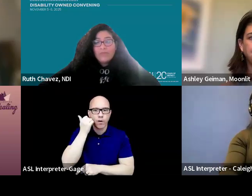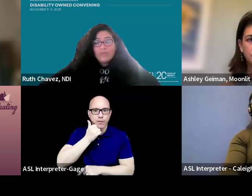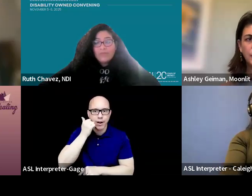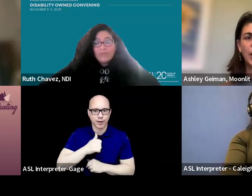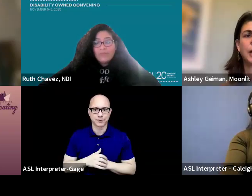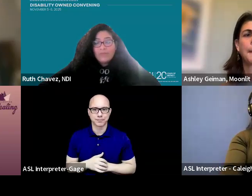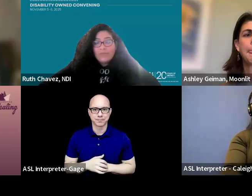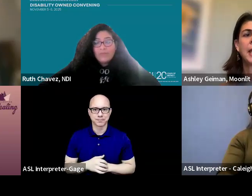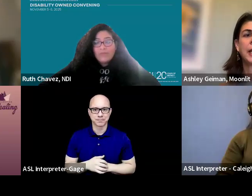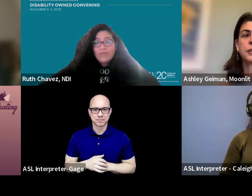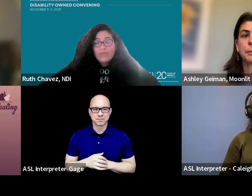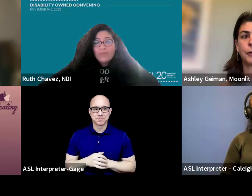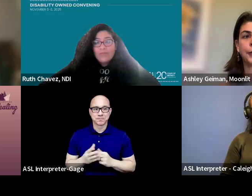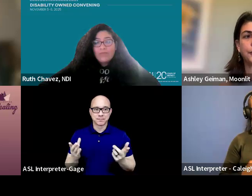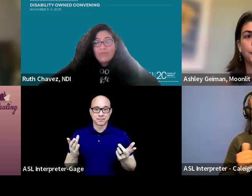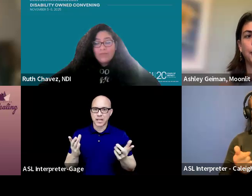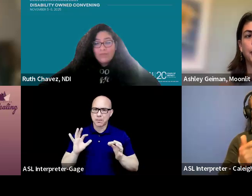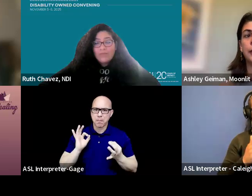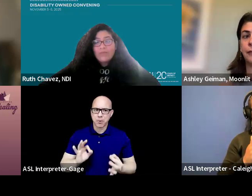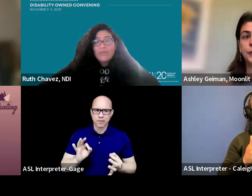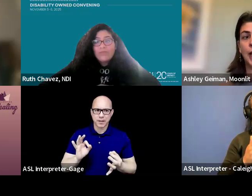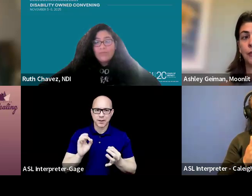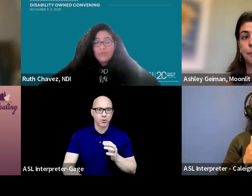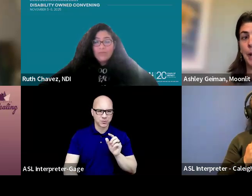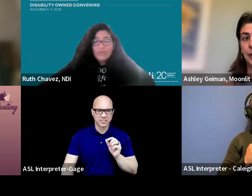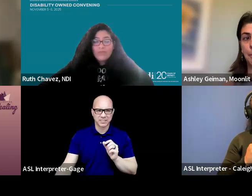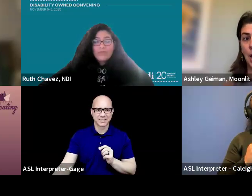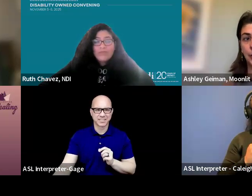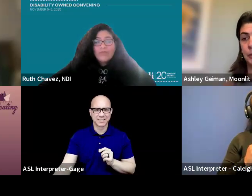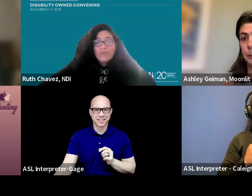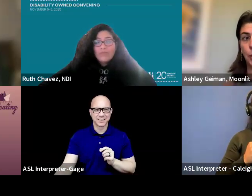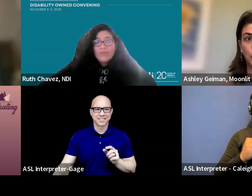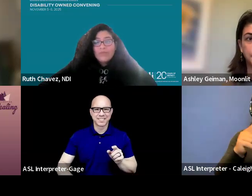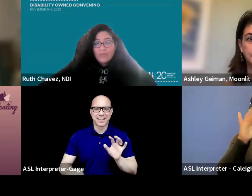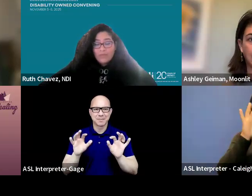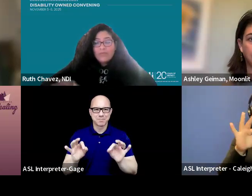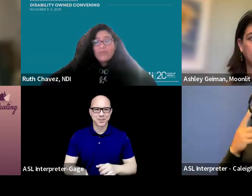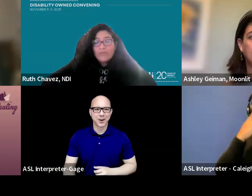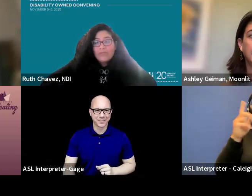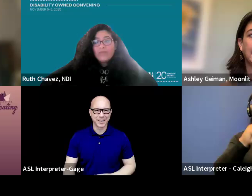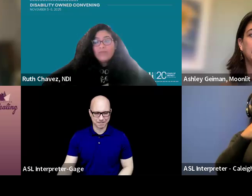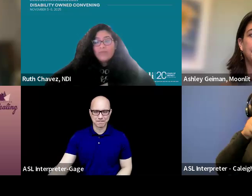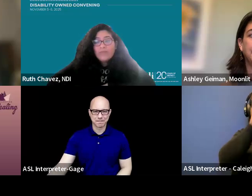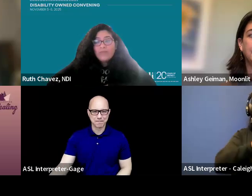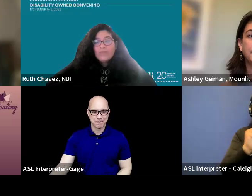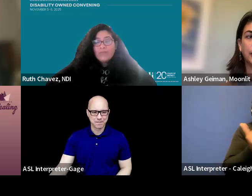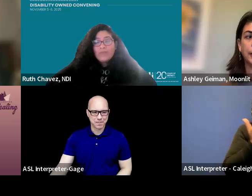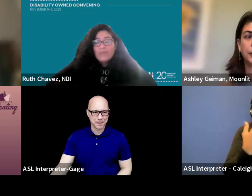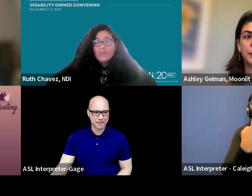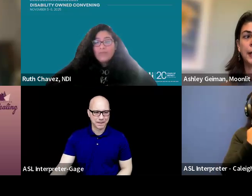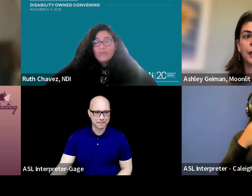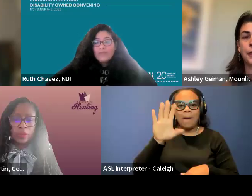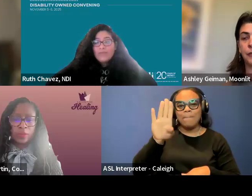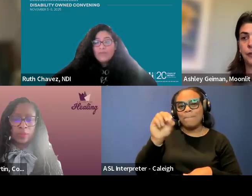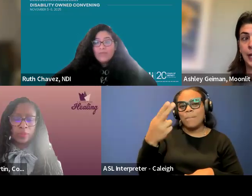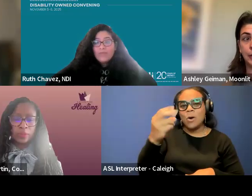day. It's perfect for lovers of modern boho style. These